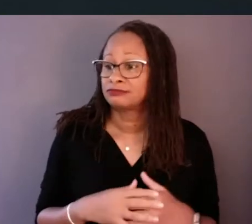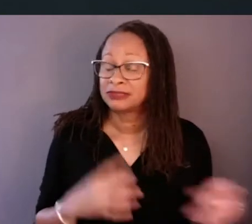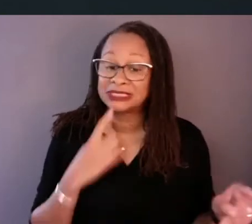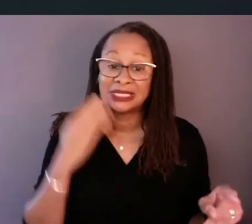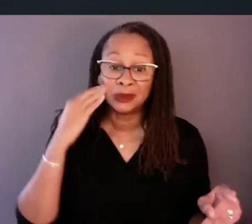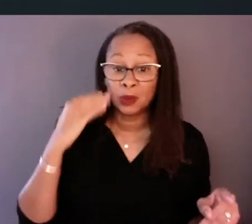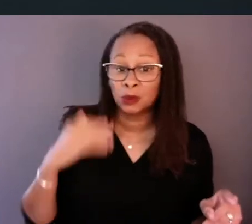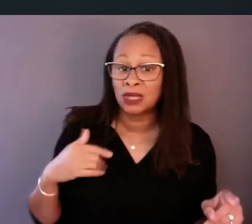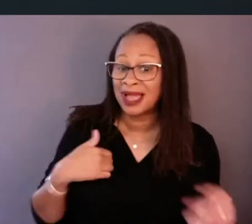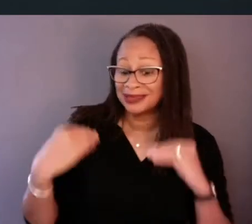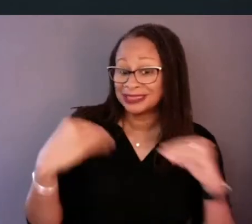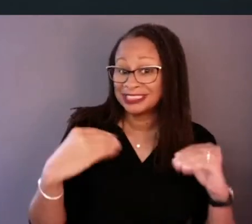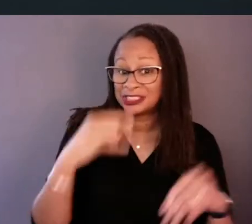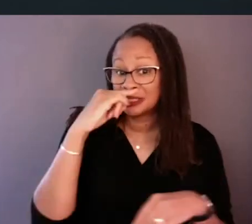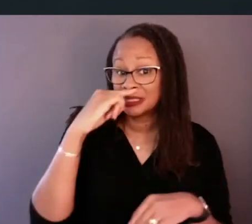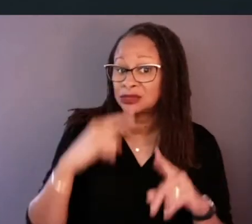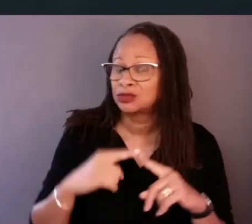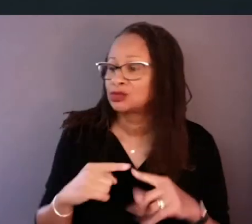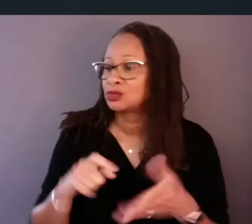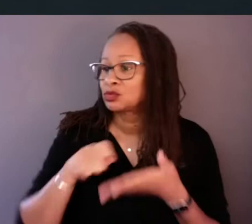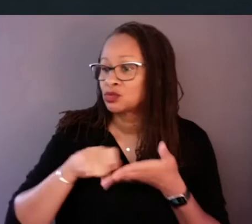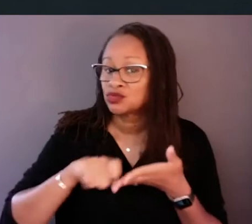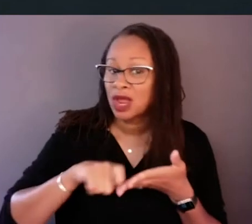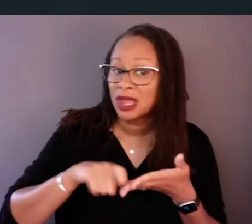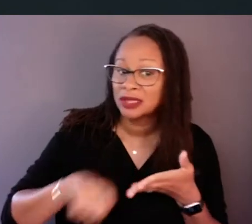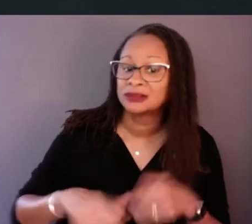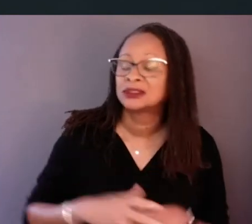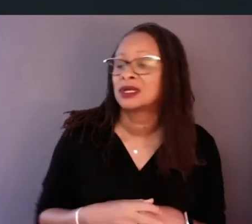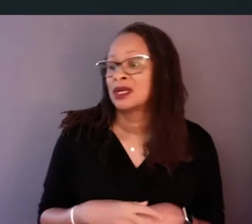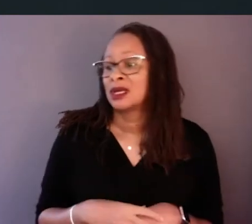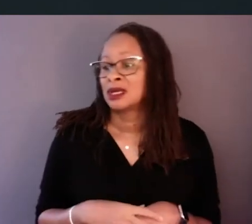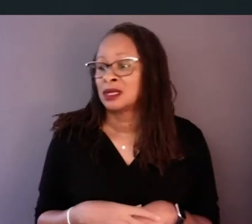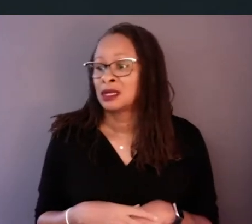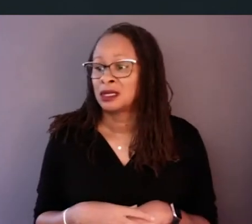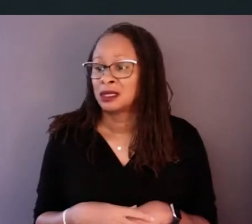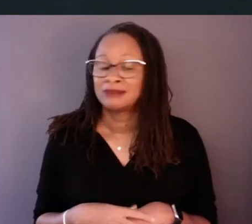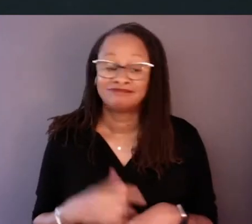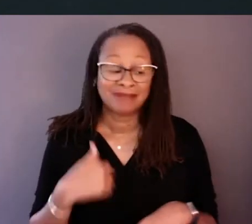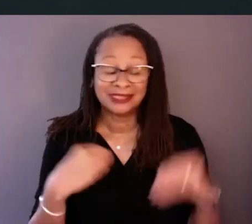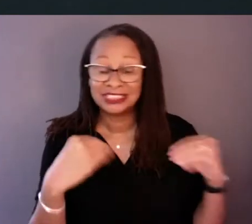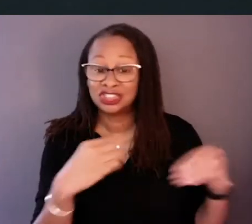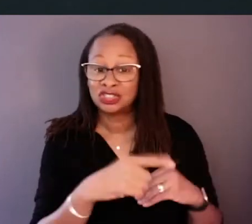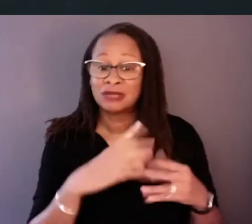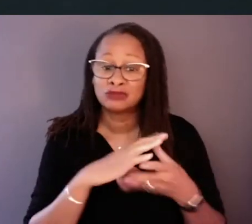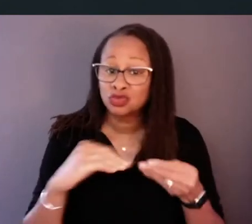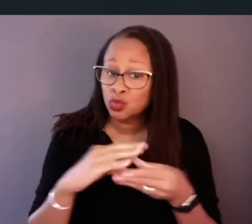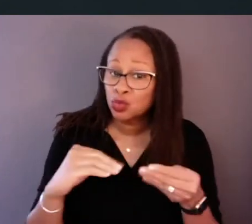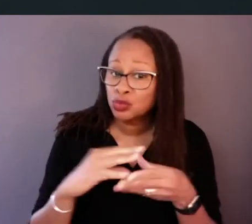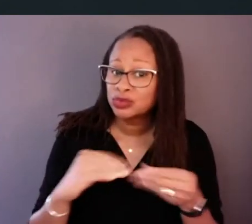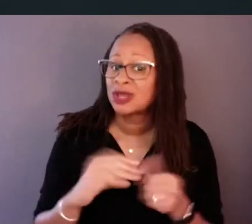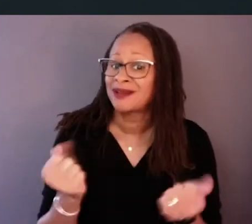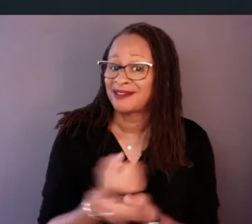been teaching these kids to write and to, like, I've been teaching them stories and about